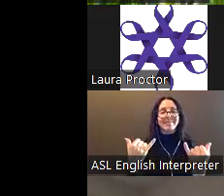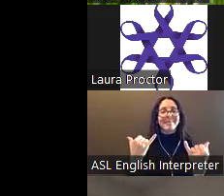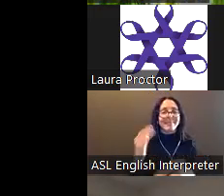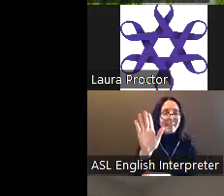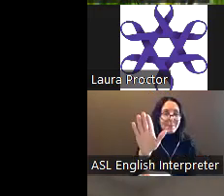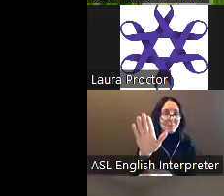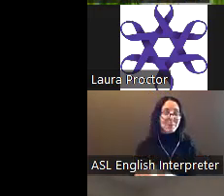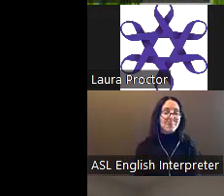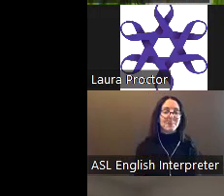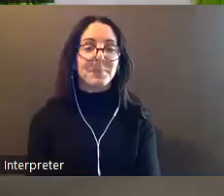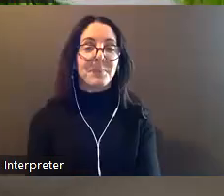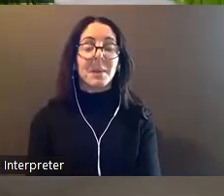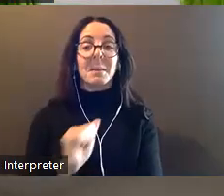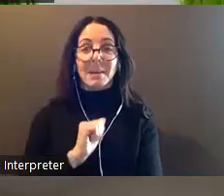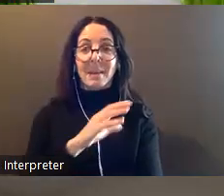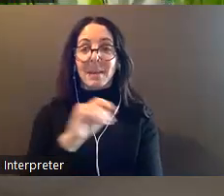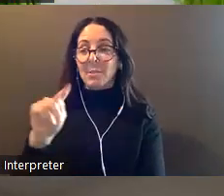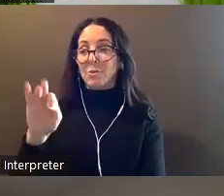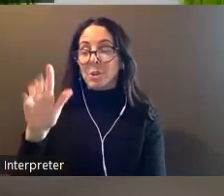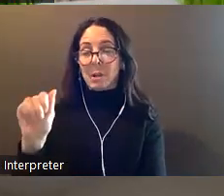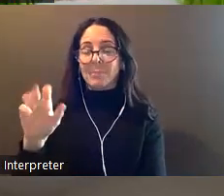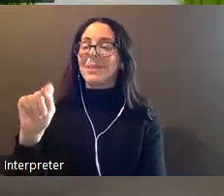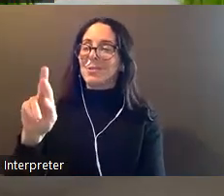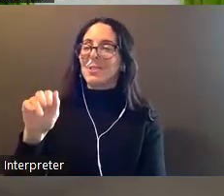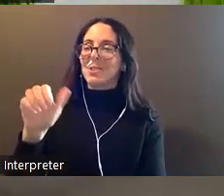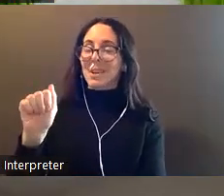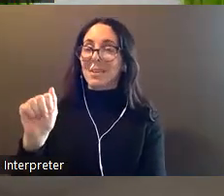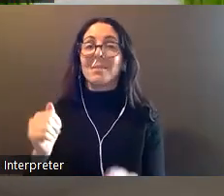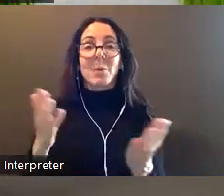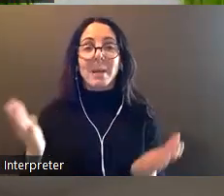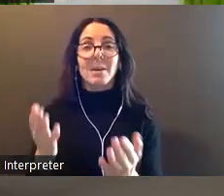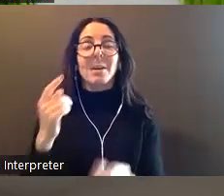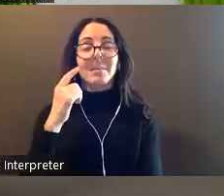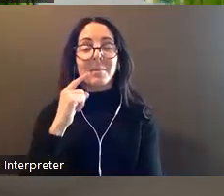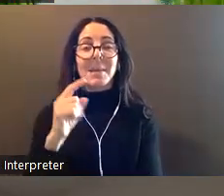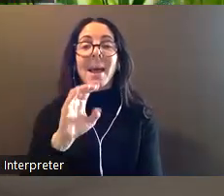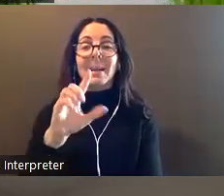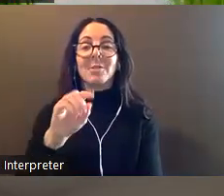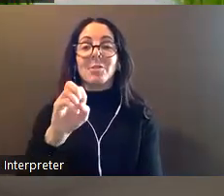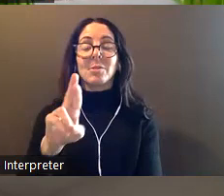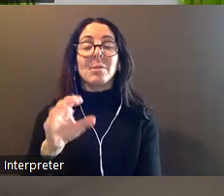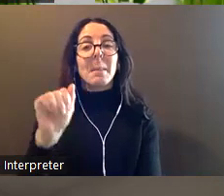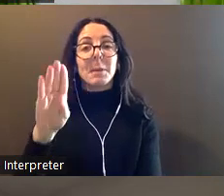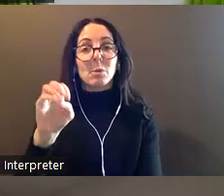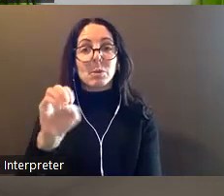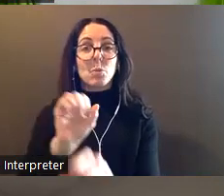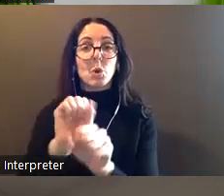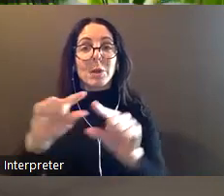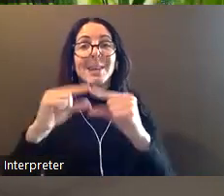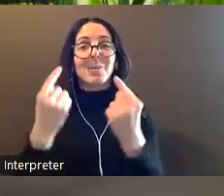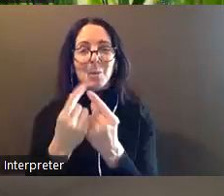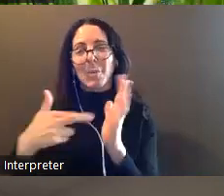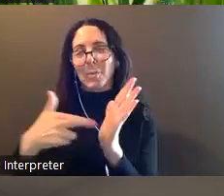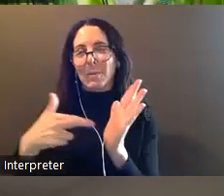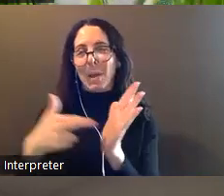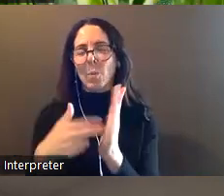afternoon. Tricia and I are here on behalf of the Elder Abuse Working Group. We would like to acknowledge